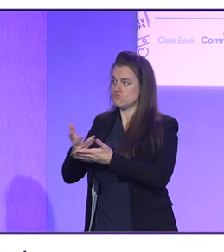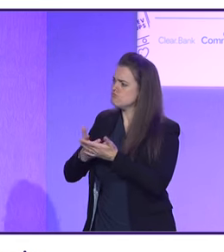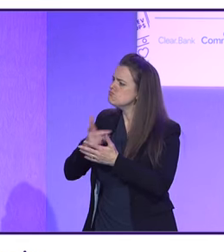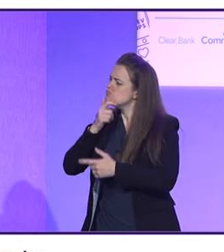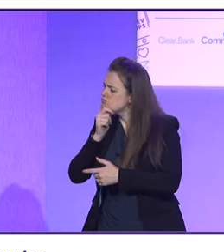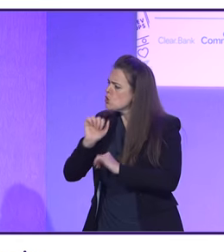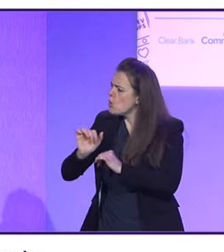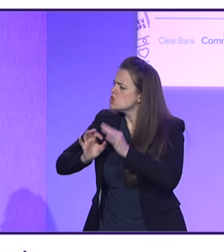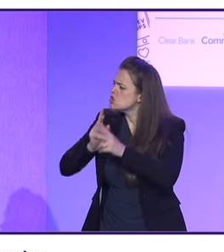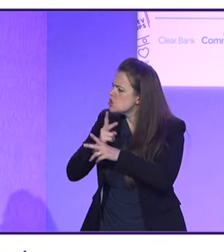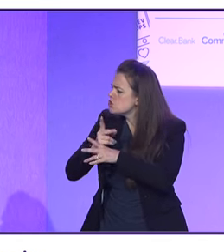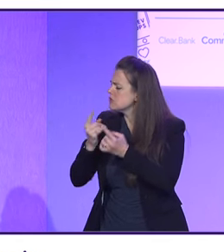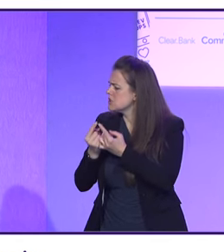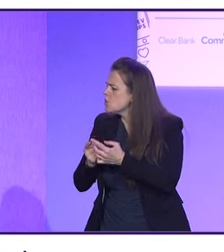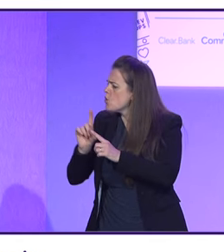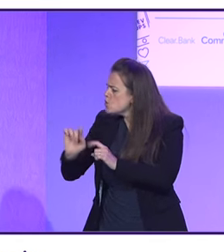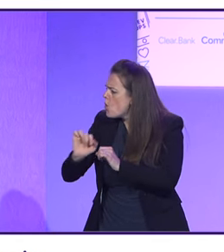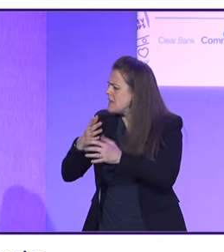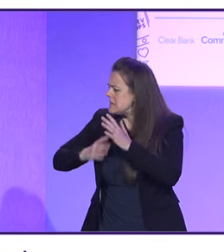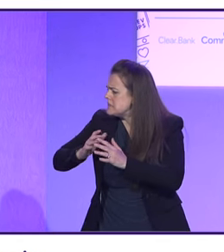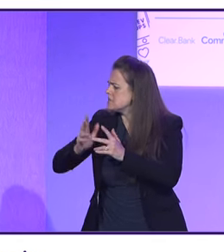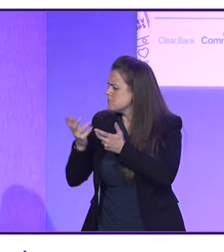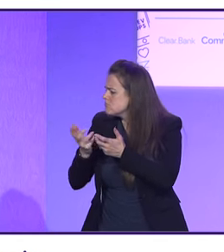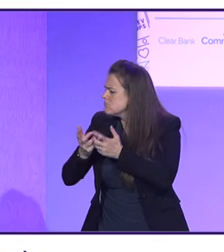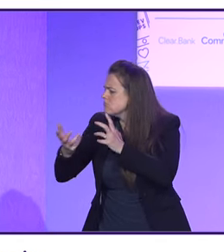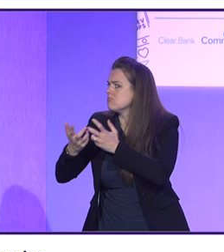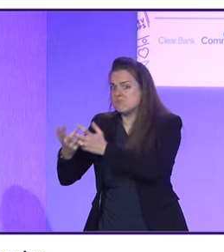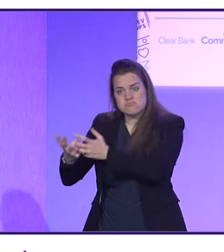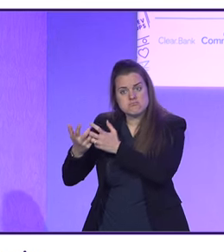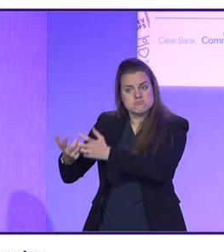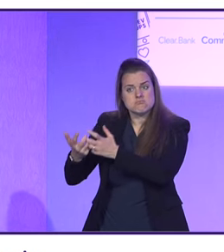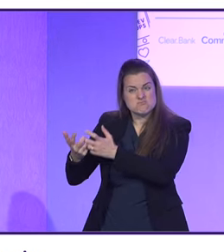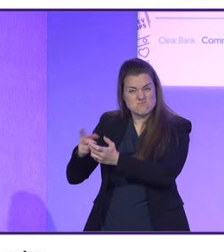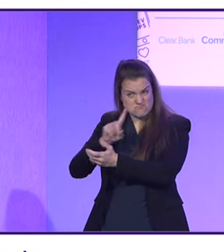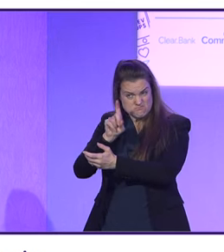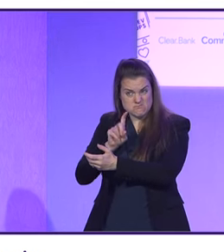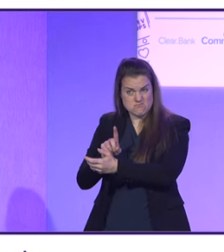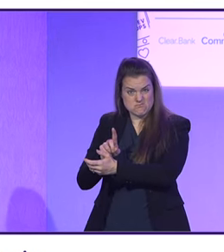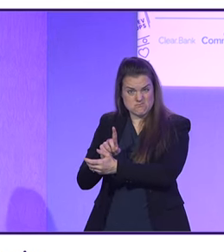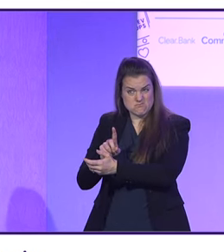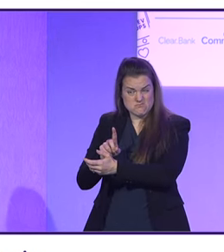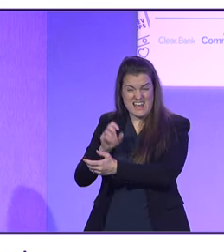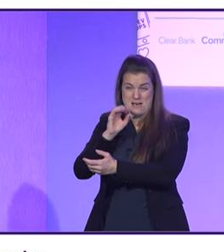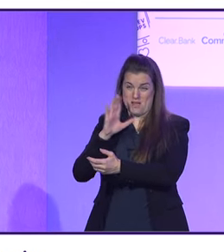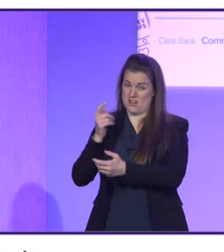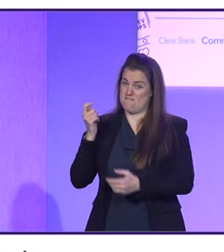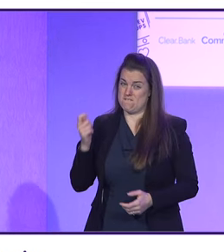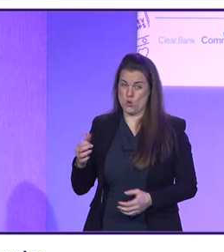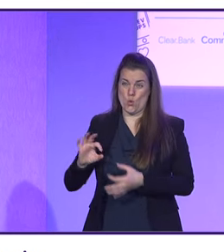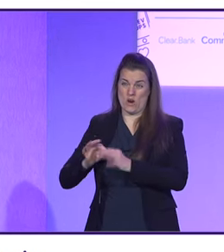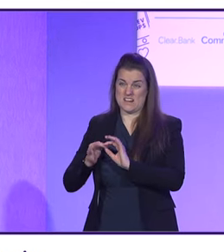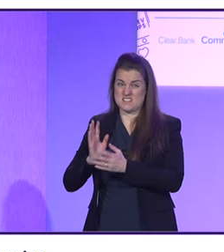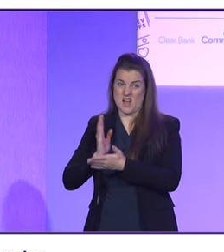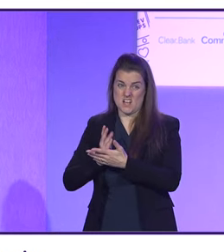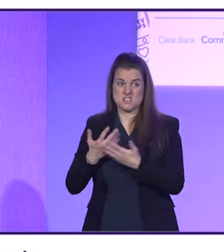teams about how you have to work as a business to meet your requirements? I bet very few organizations have had that experience. And even